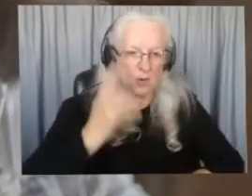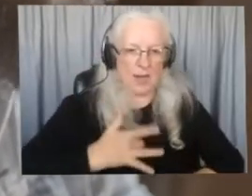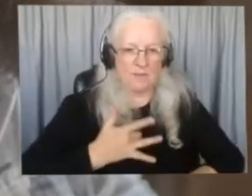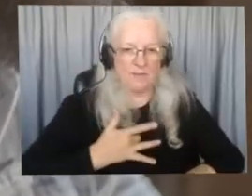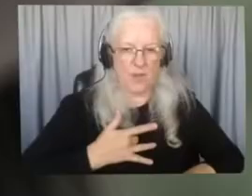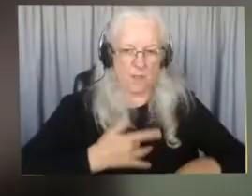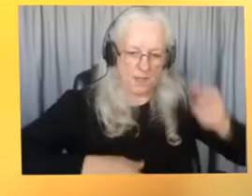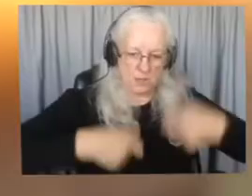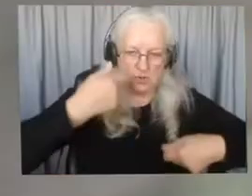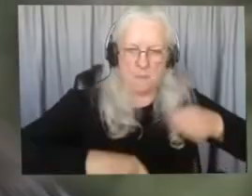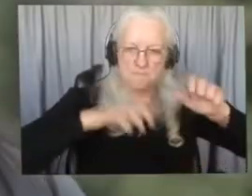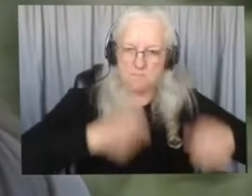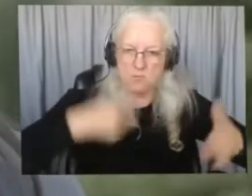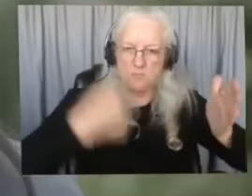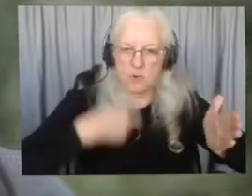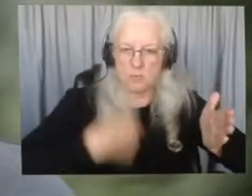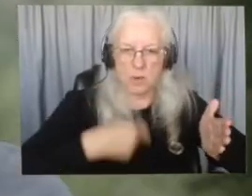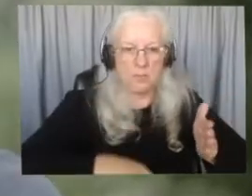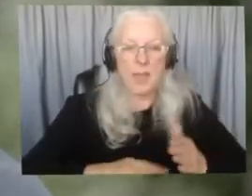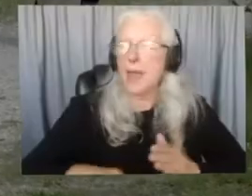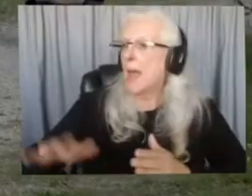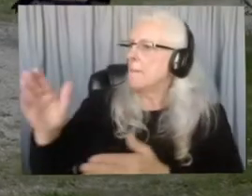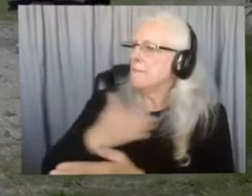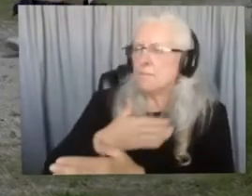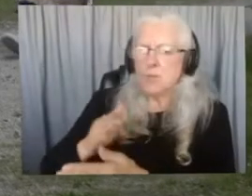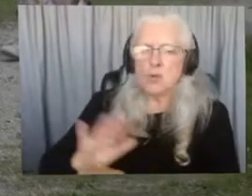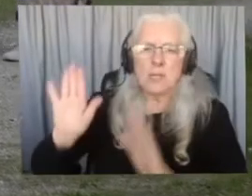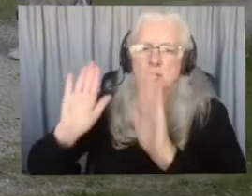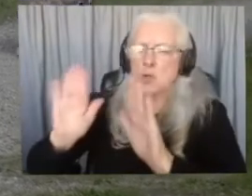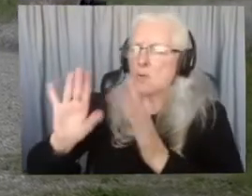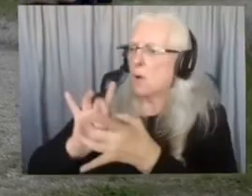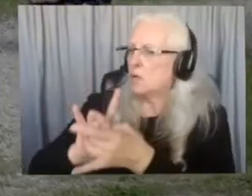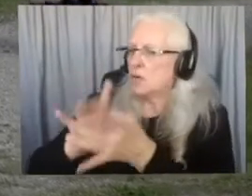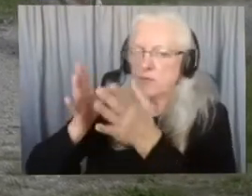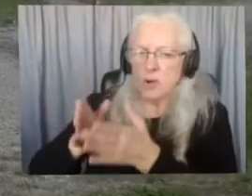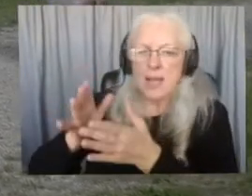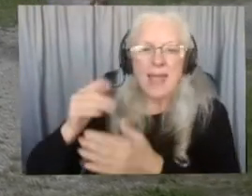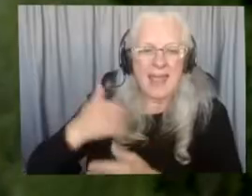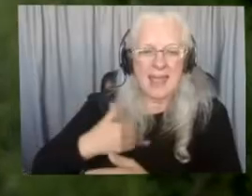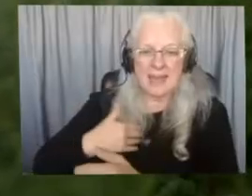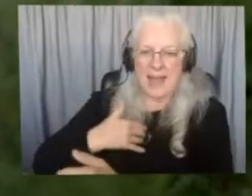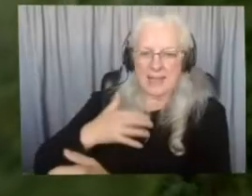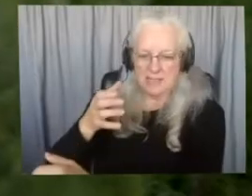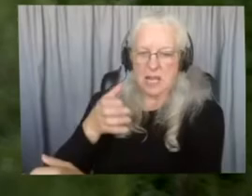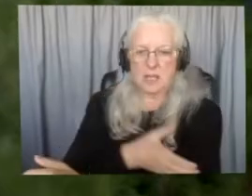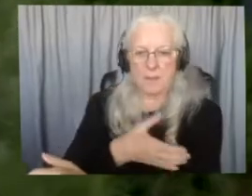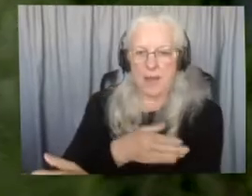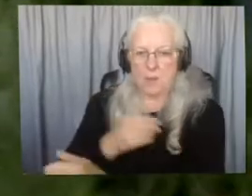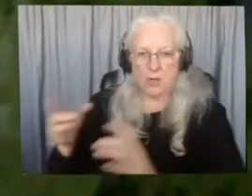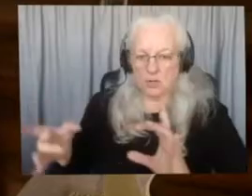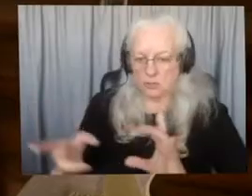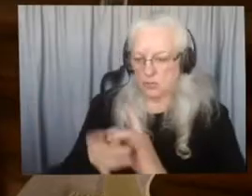Music is this incredible connector. It has a power to bridge nations. No matter where you're